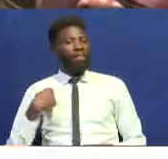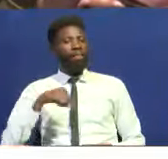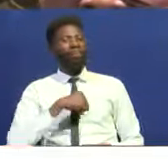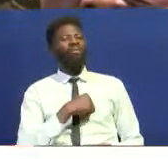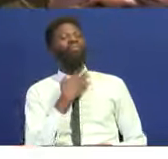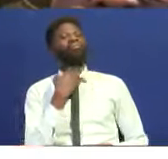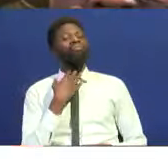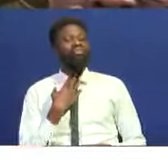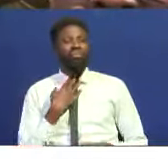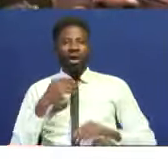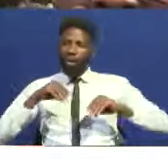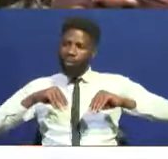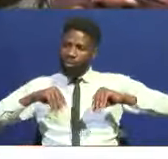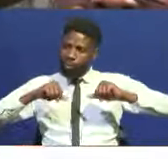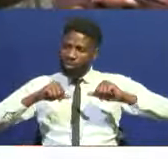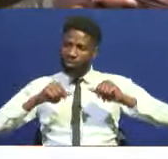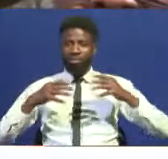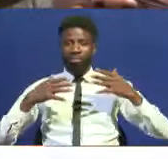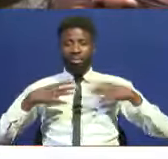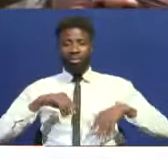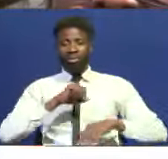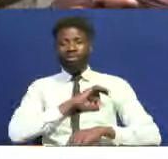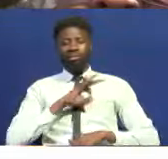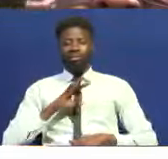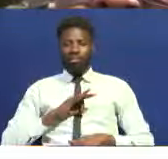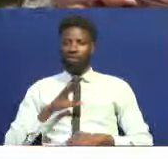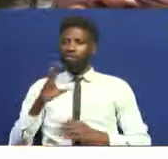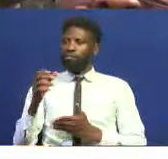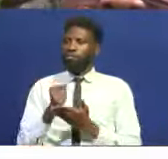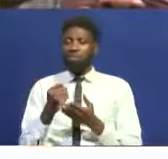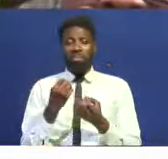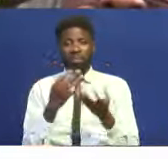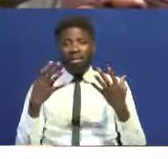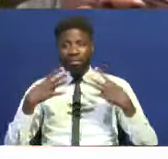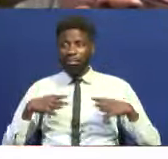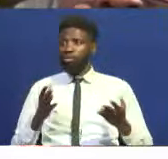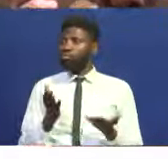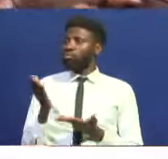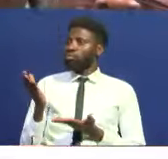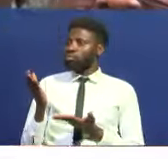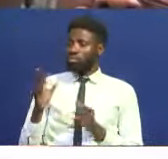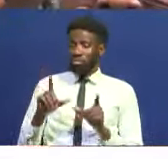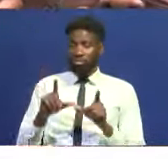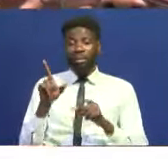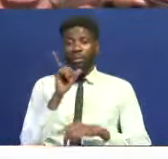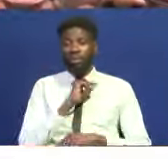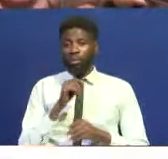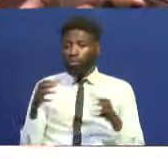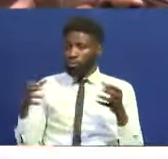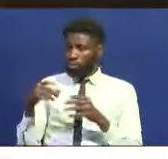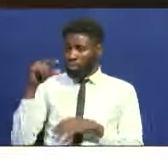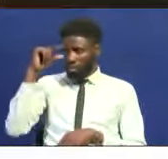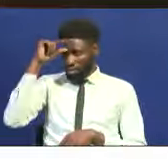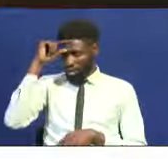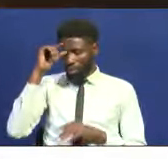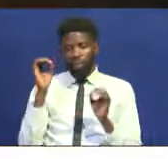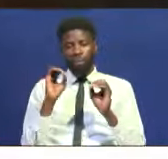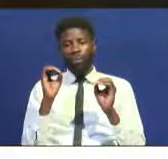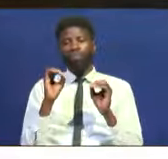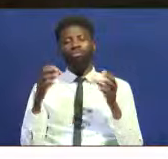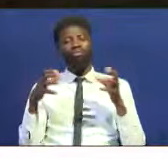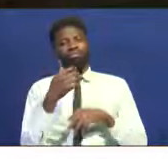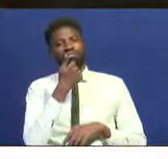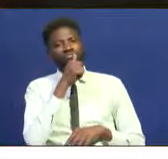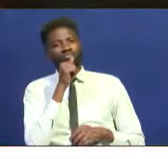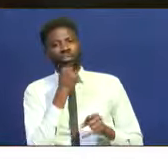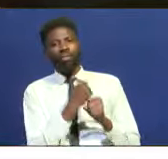sectors. Majority of these people who are here certified today are not even in government. They are from the private sector. Muturi